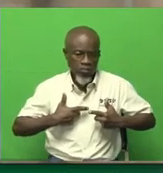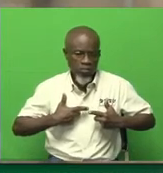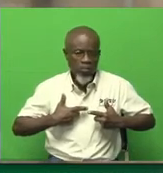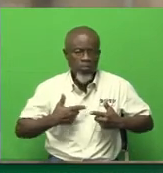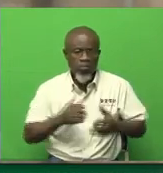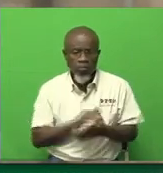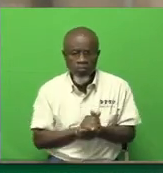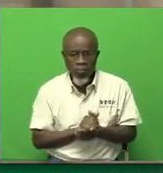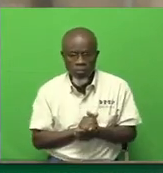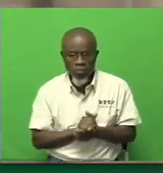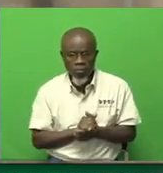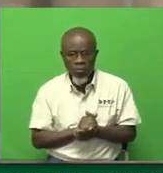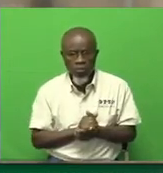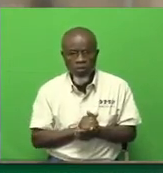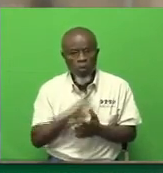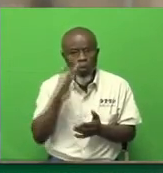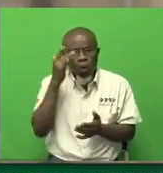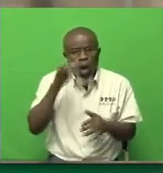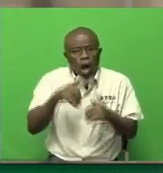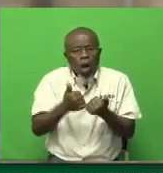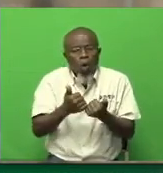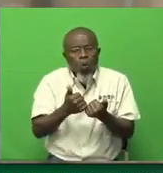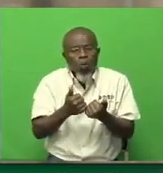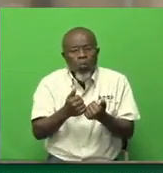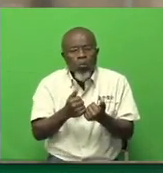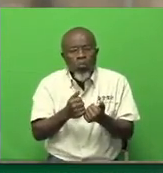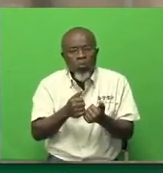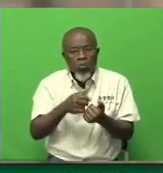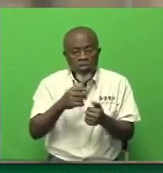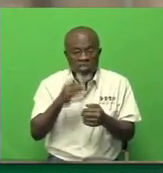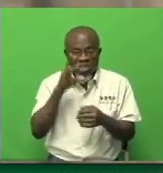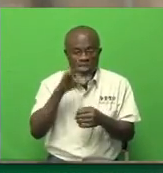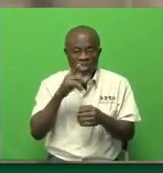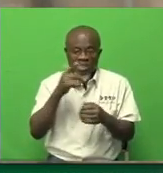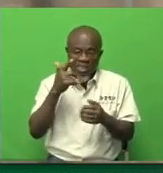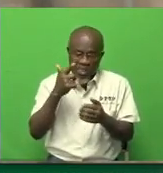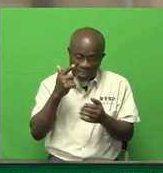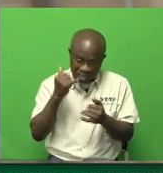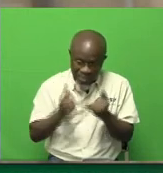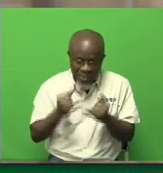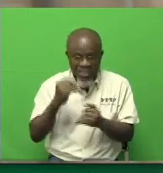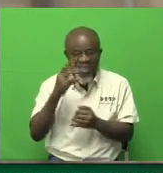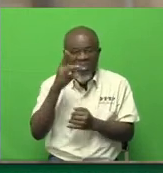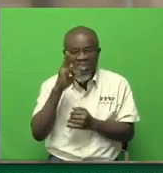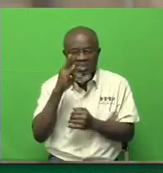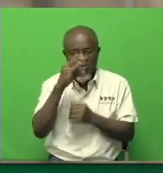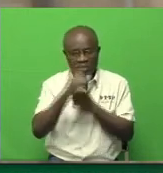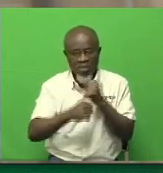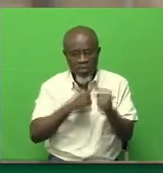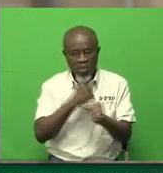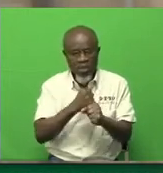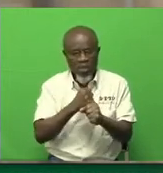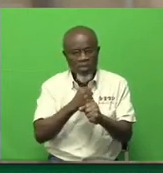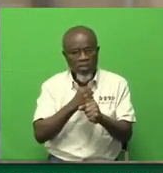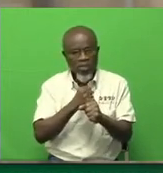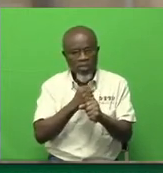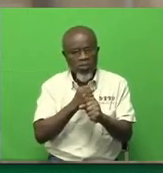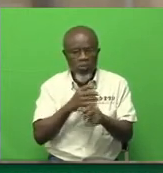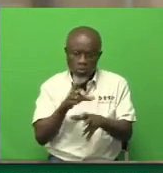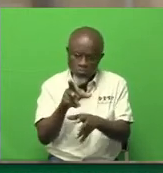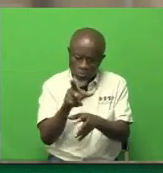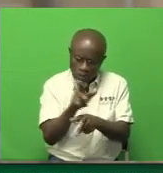the last seven years we have exercise fiscal prudence on behalf of the people of Trinidad and